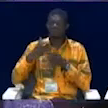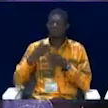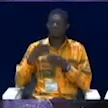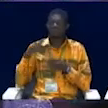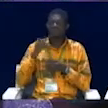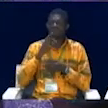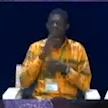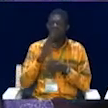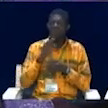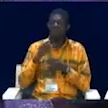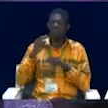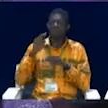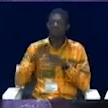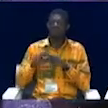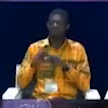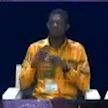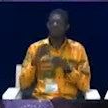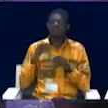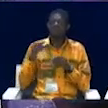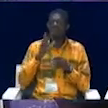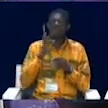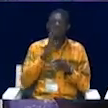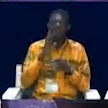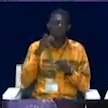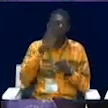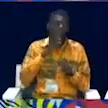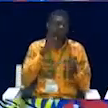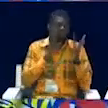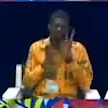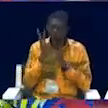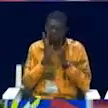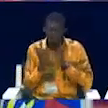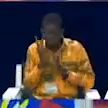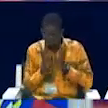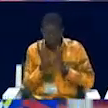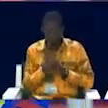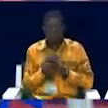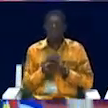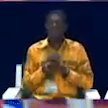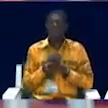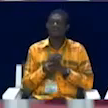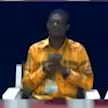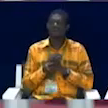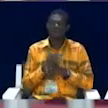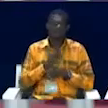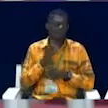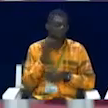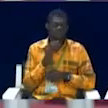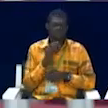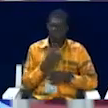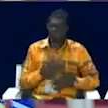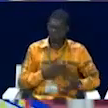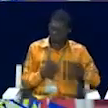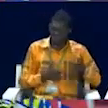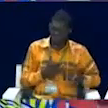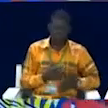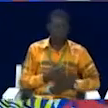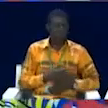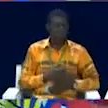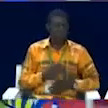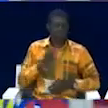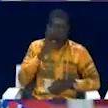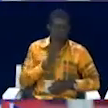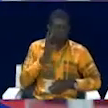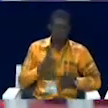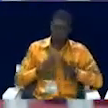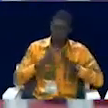won gbe set dani won si sunkun anu se mi won sunkun yen gan mo